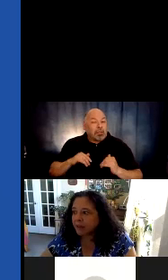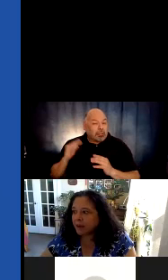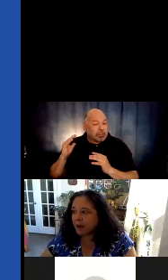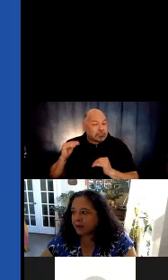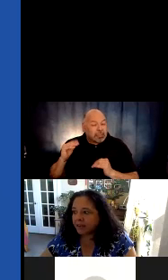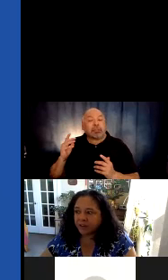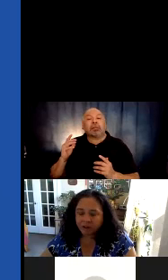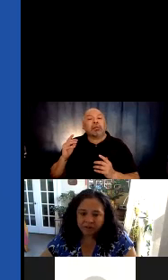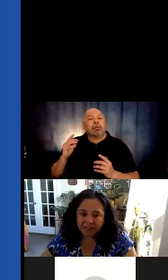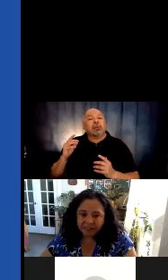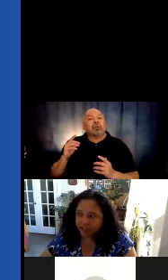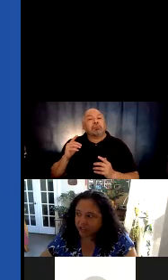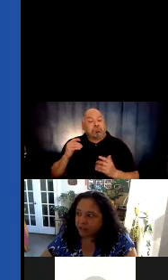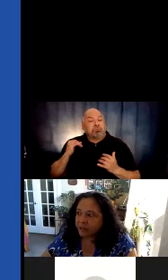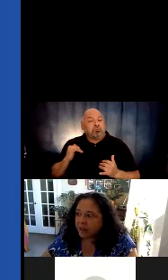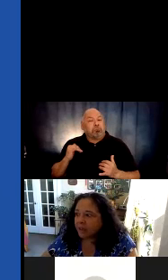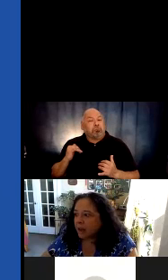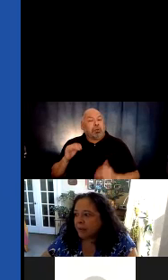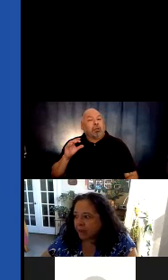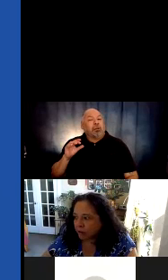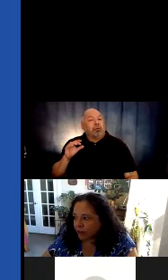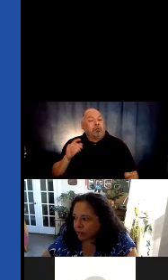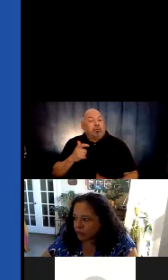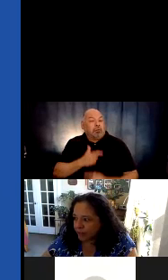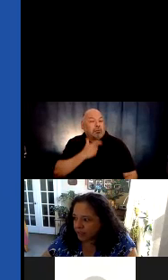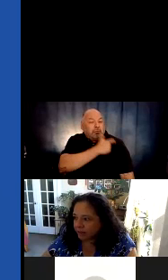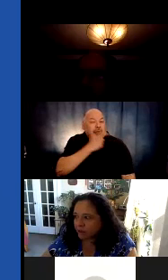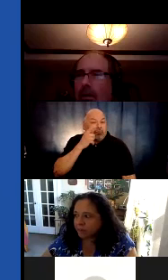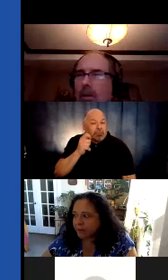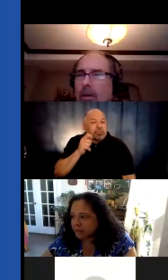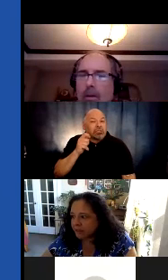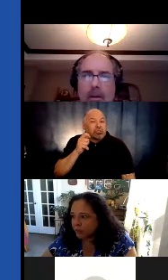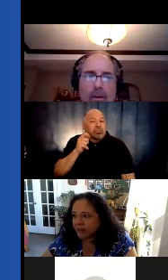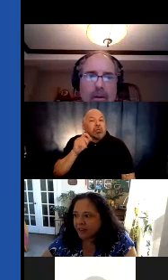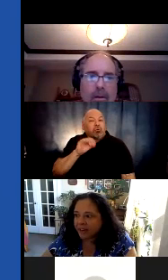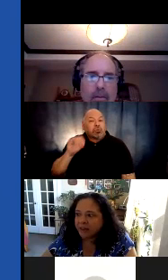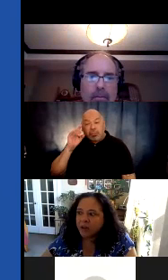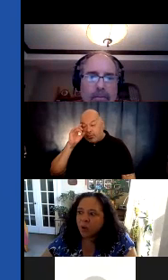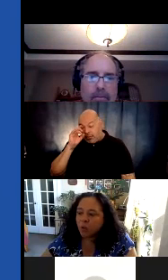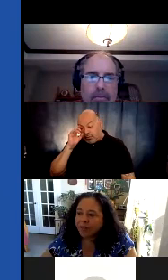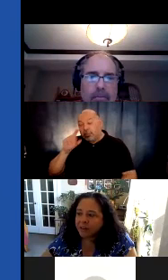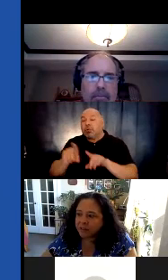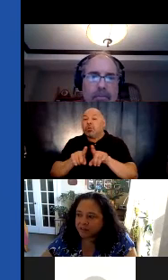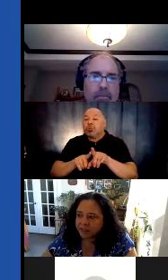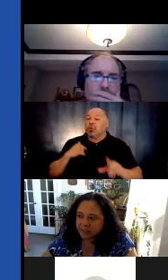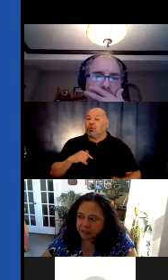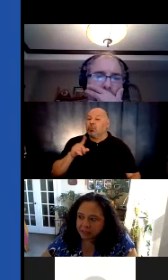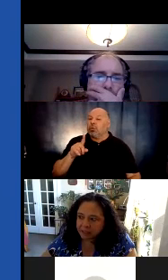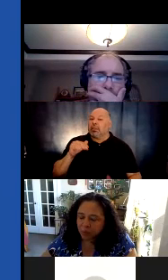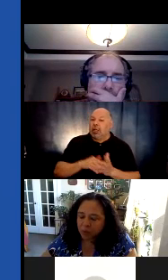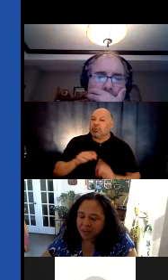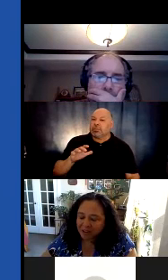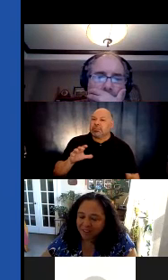expected given current vaccination and transmission rates. For comparison, we have had